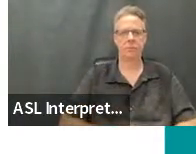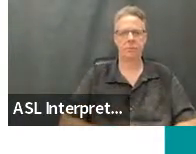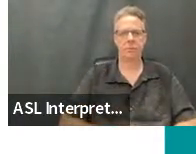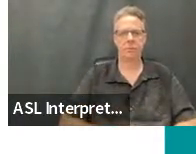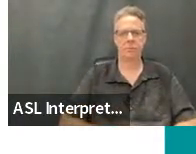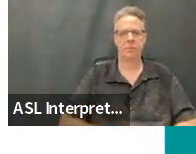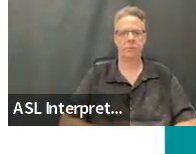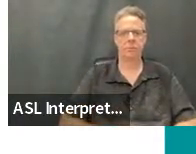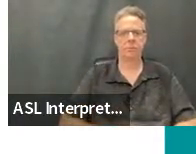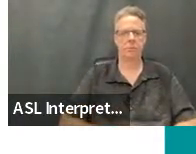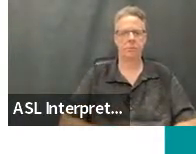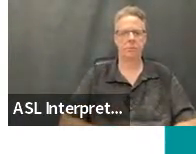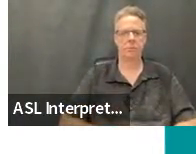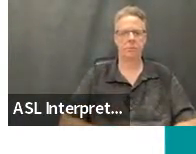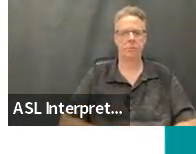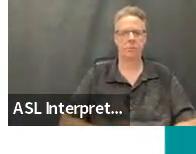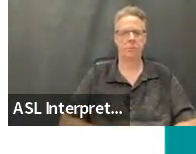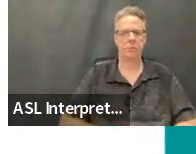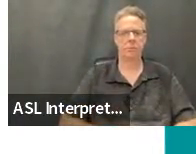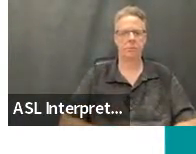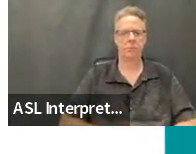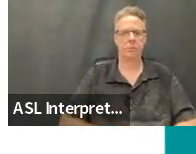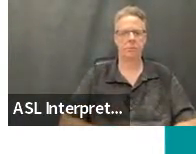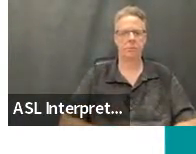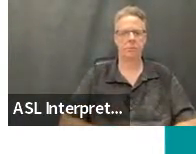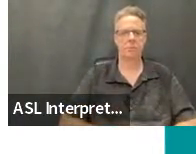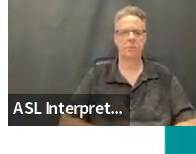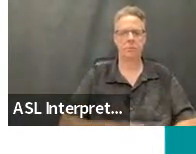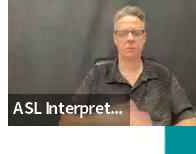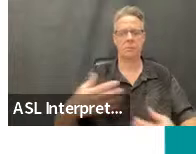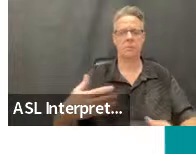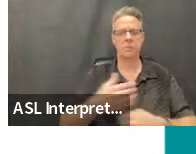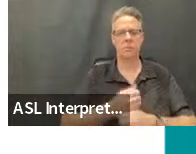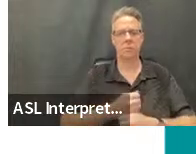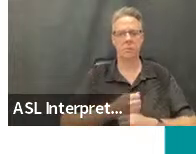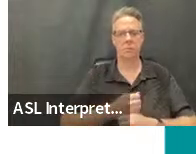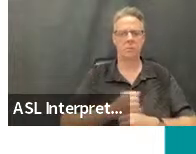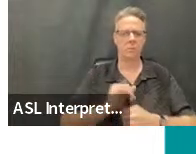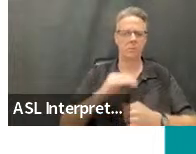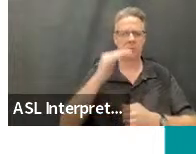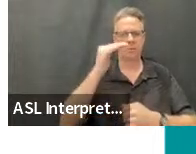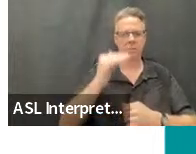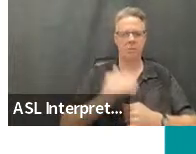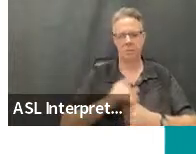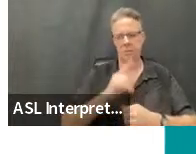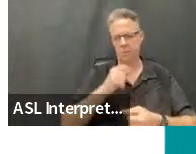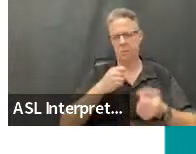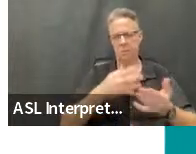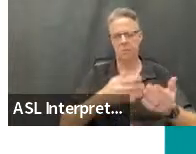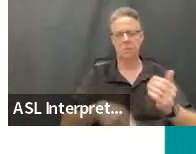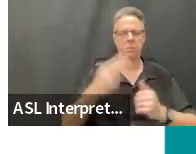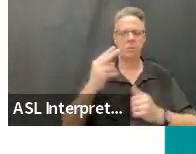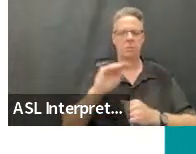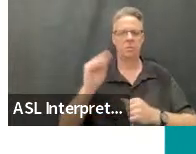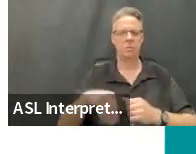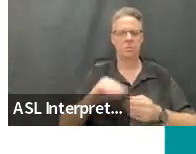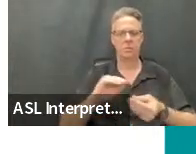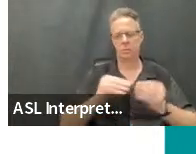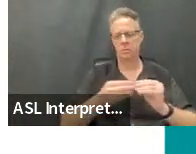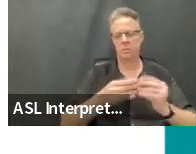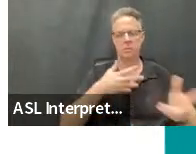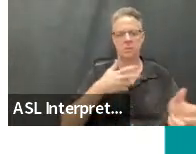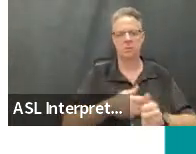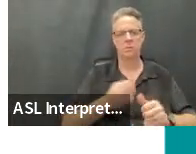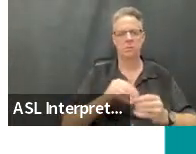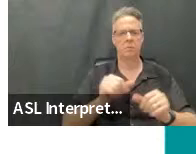So kind of some of to summarize this section of data, the following features are all kind of contribute to the high number of crashes and crash rate in the program